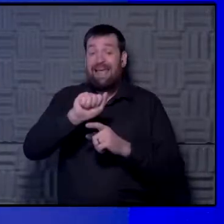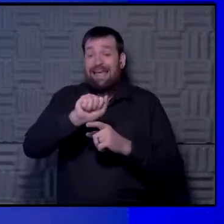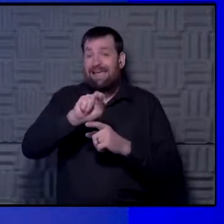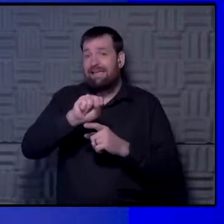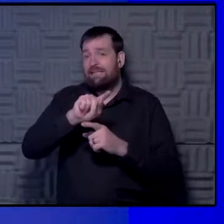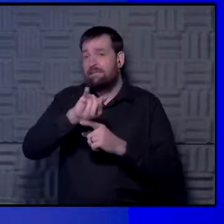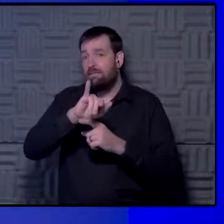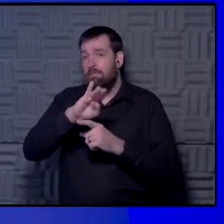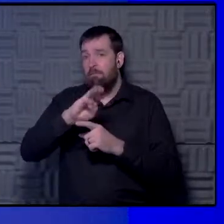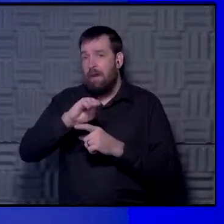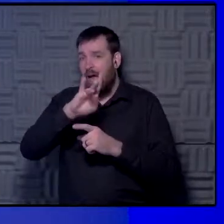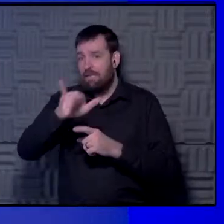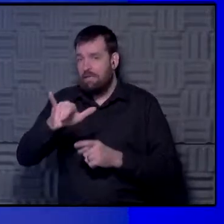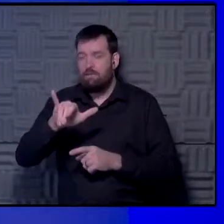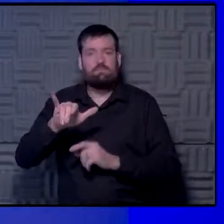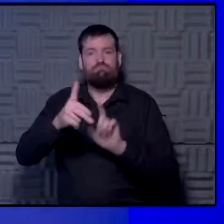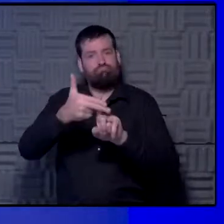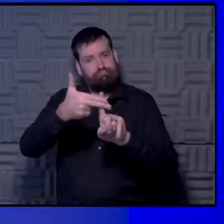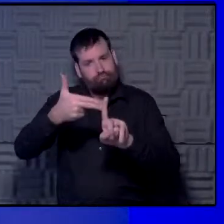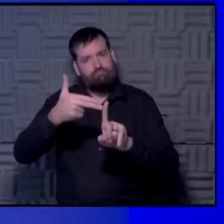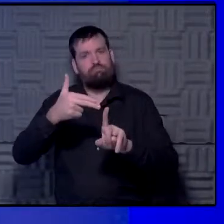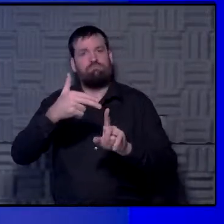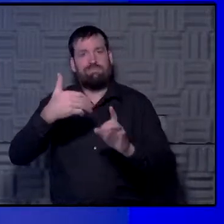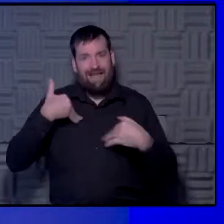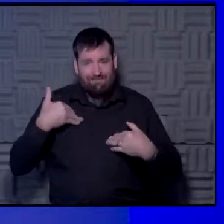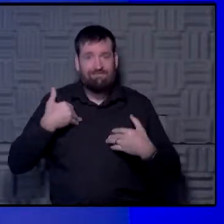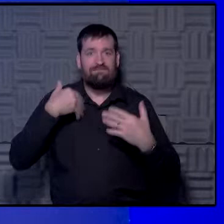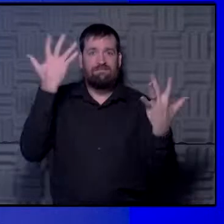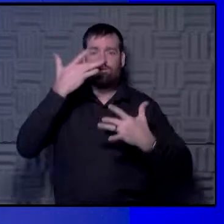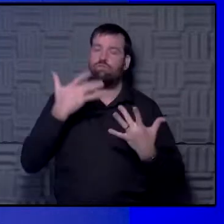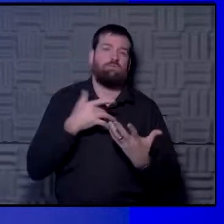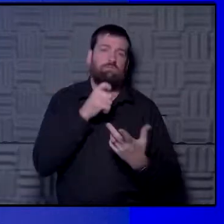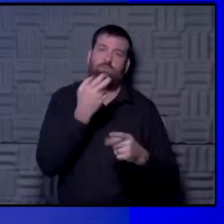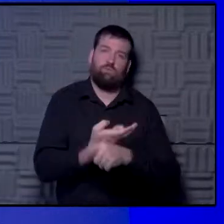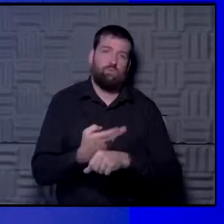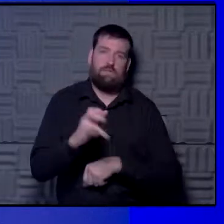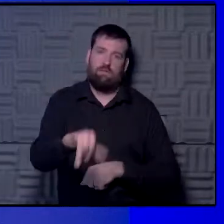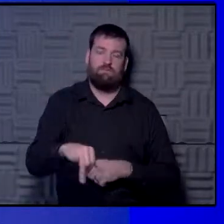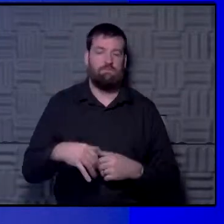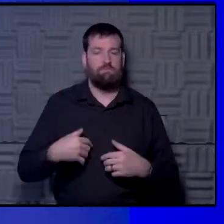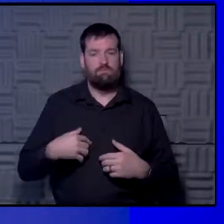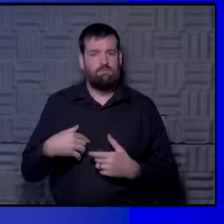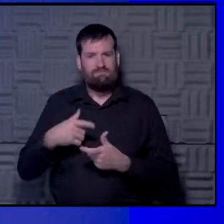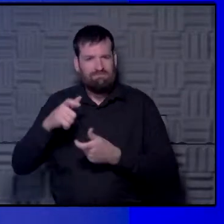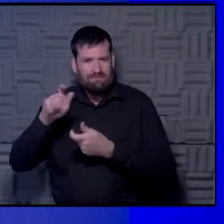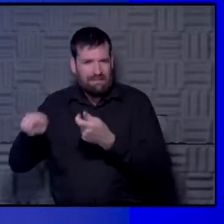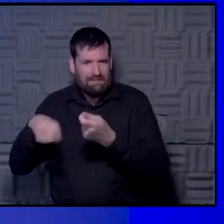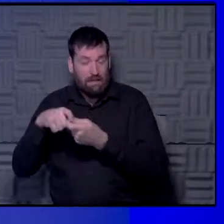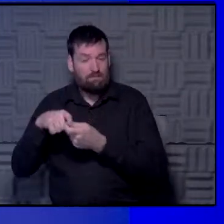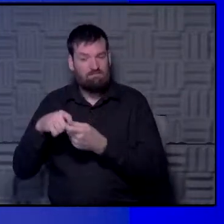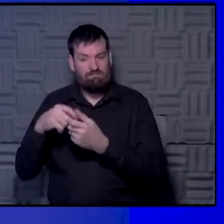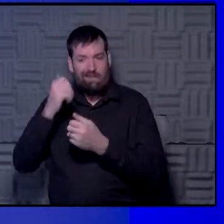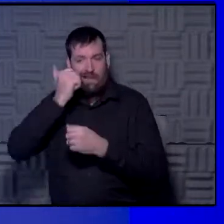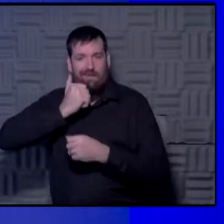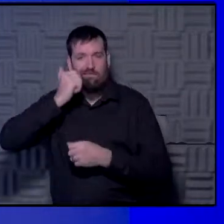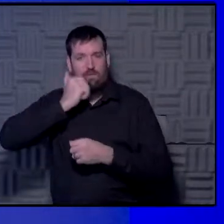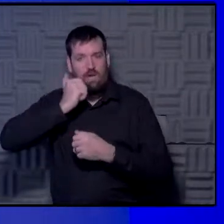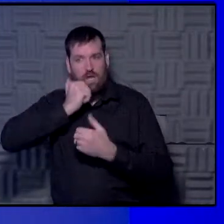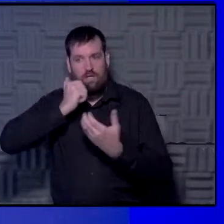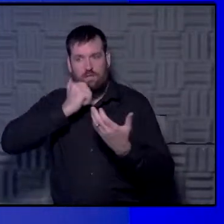not used for diagnosis of acute infection. We don't really understand exactly in the day-to-day